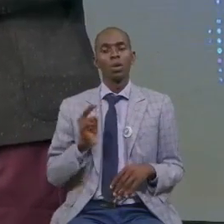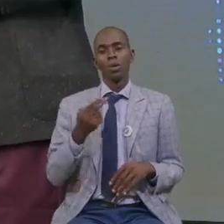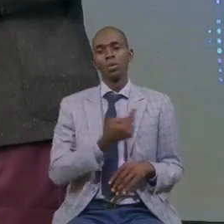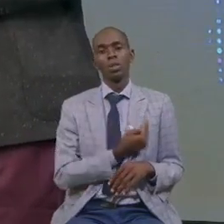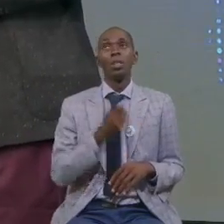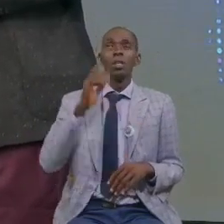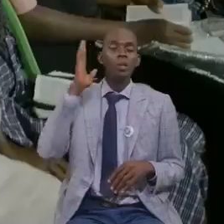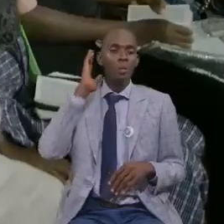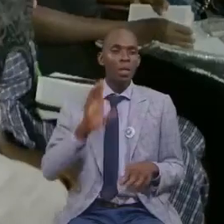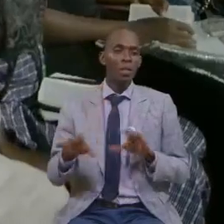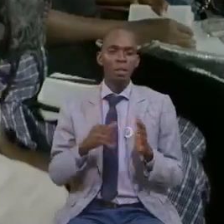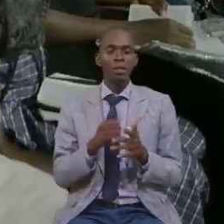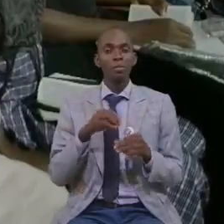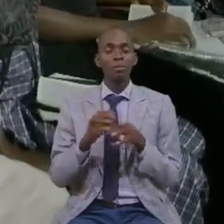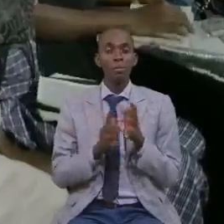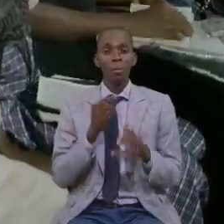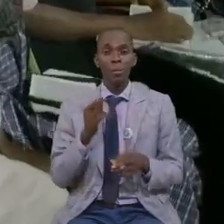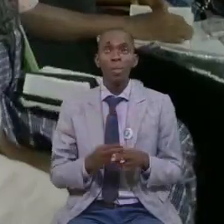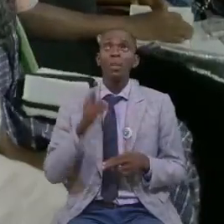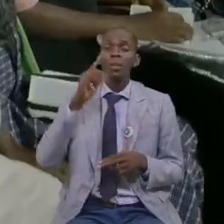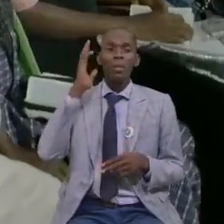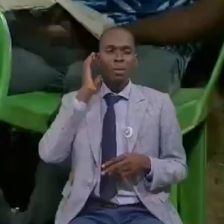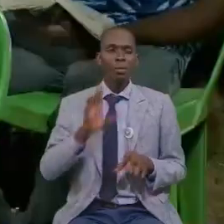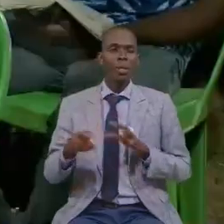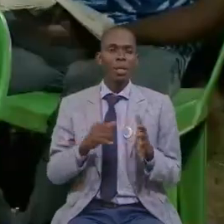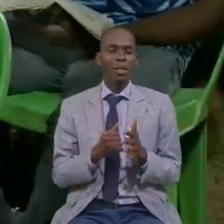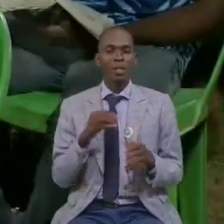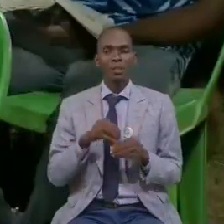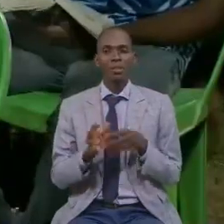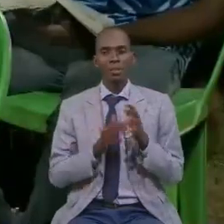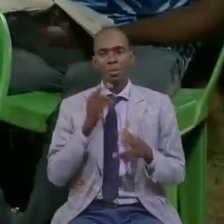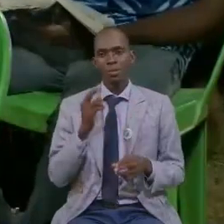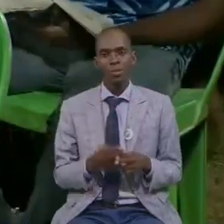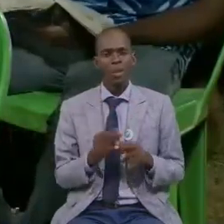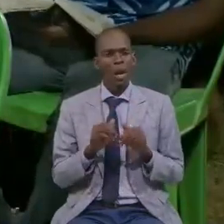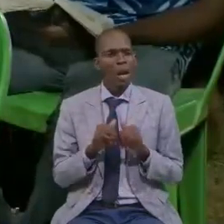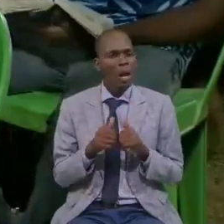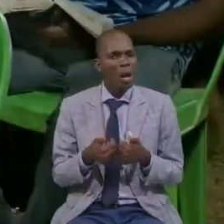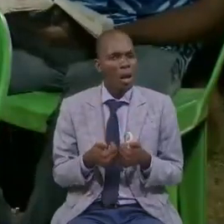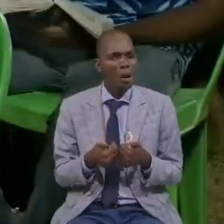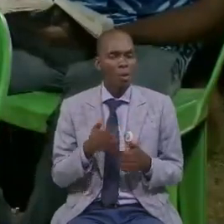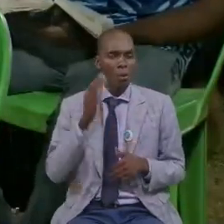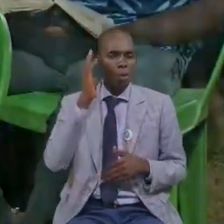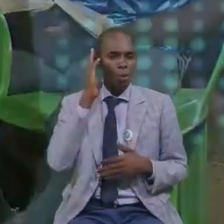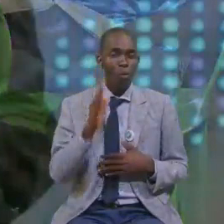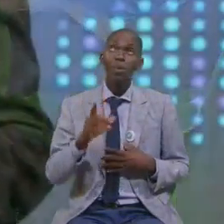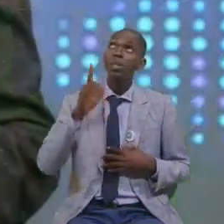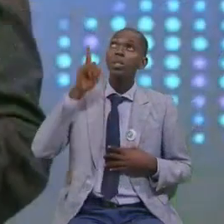will do it. I said he will do it. How will he do